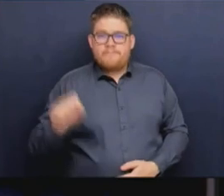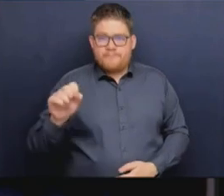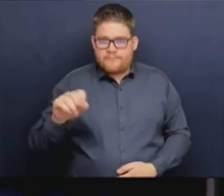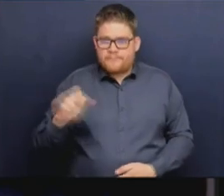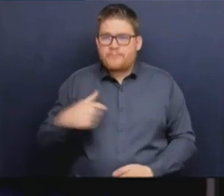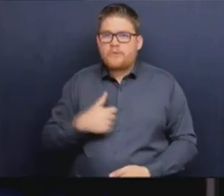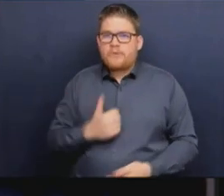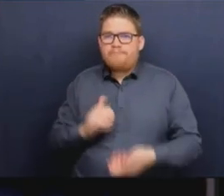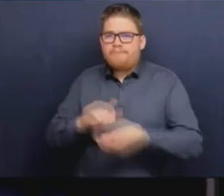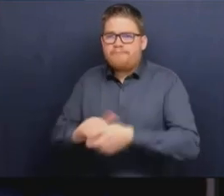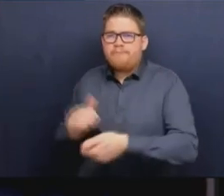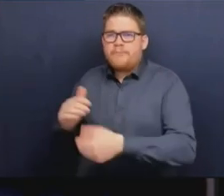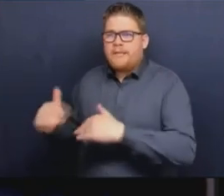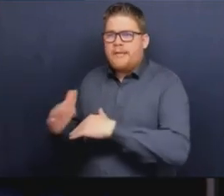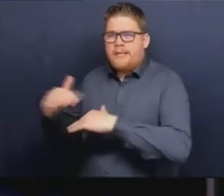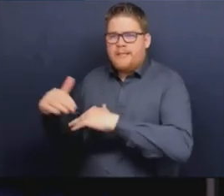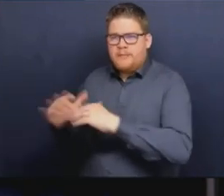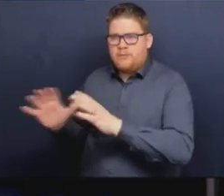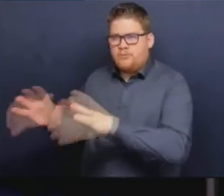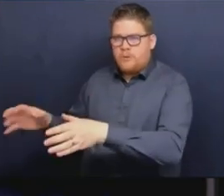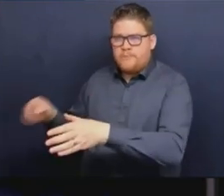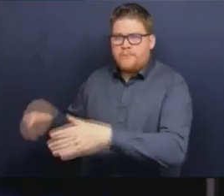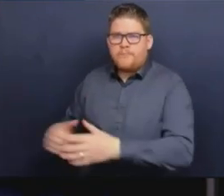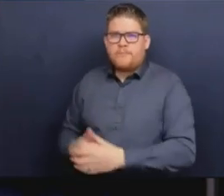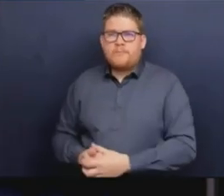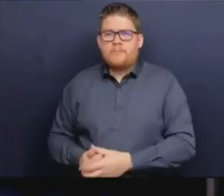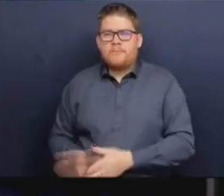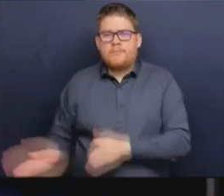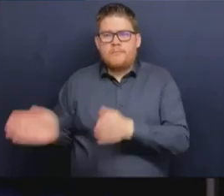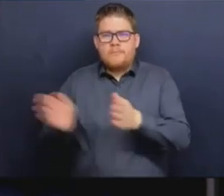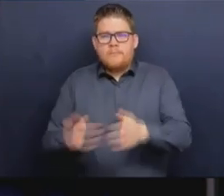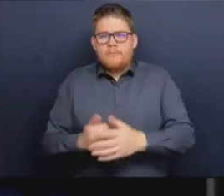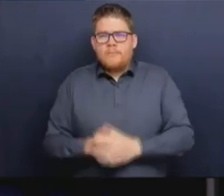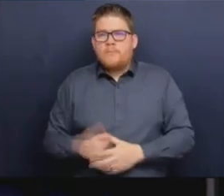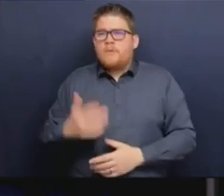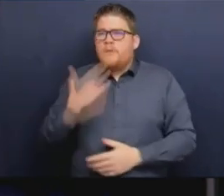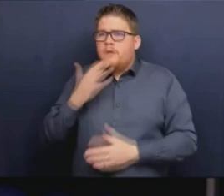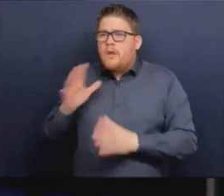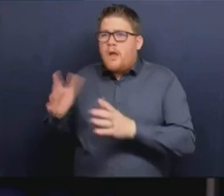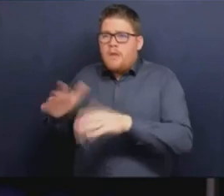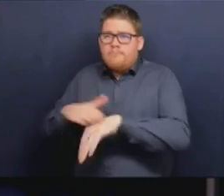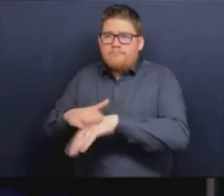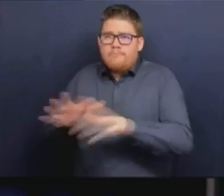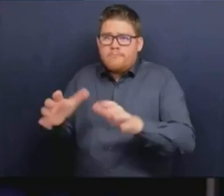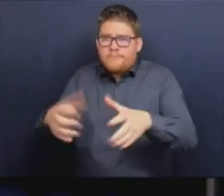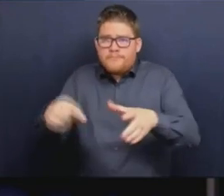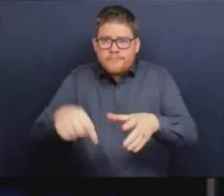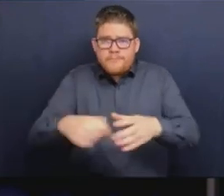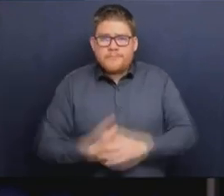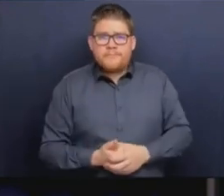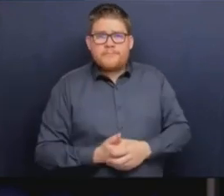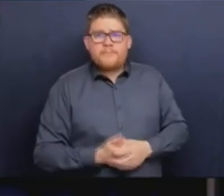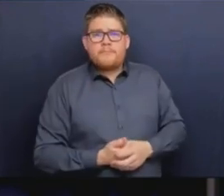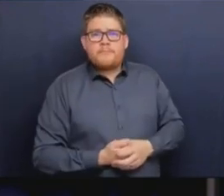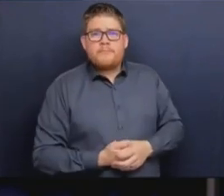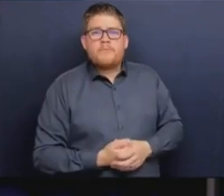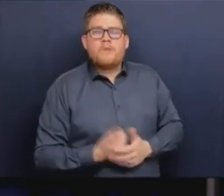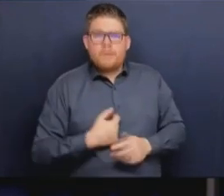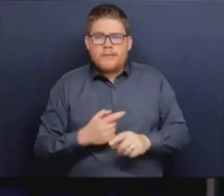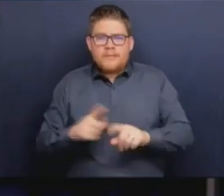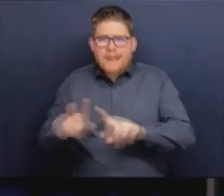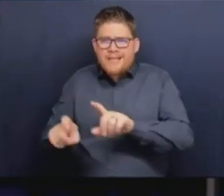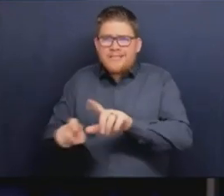them, like the key areas they would like us to focus, but also the population survey that we are going to initiate after